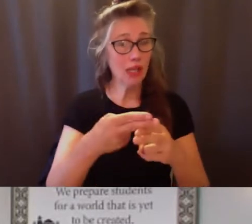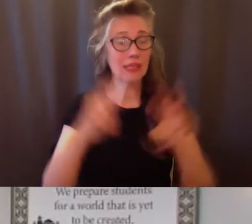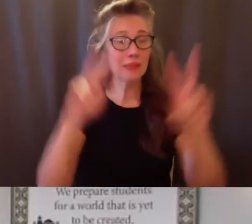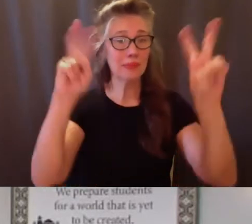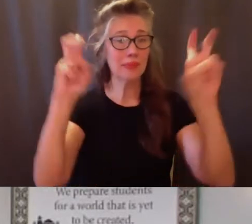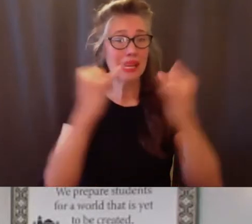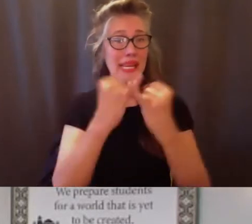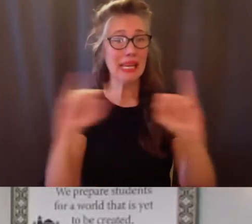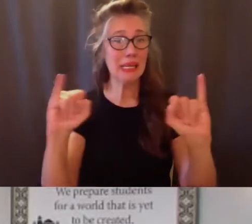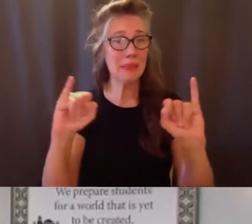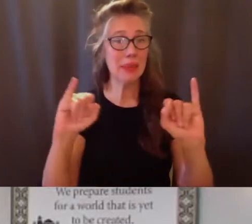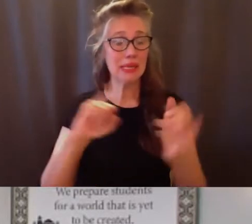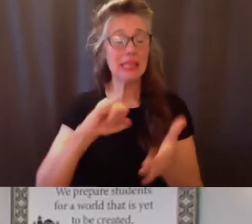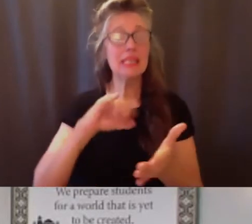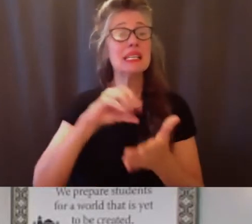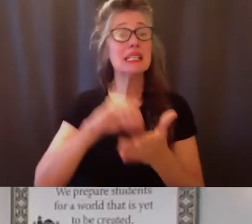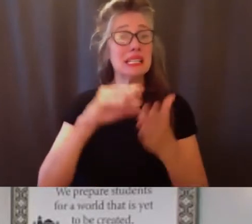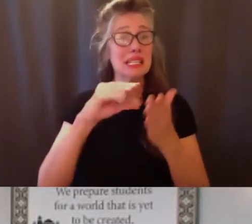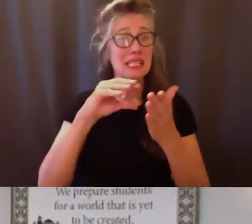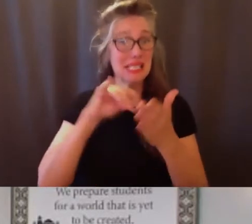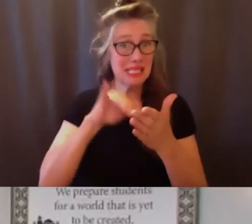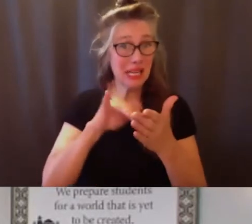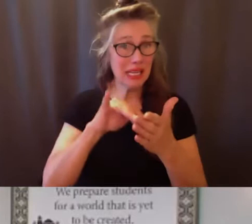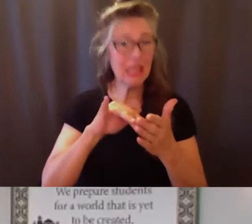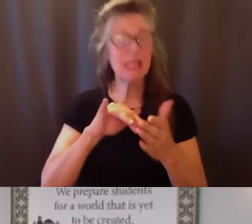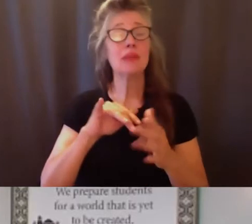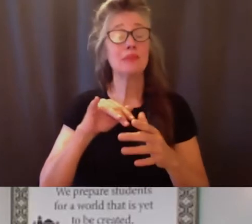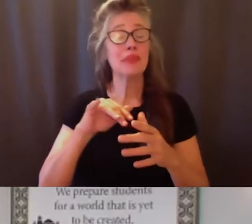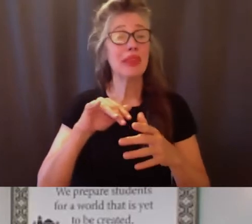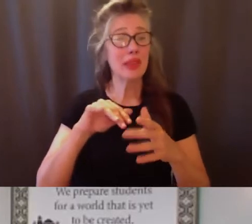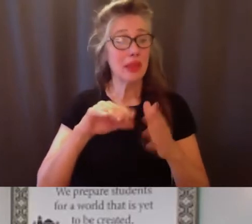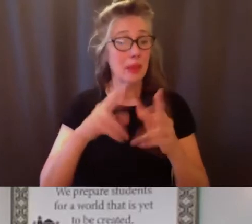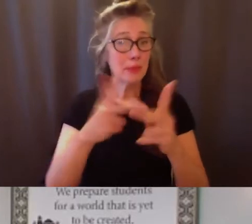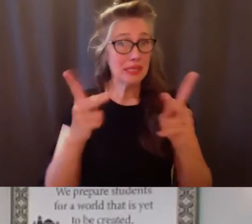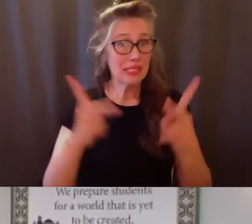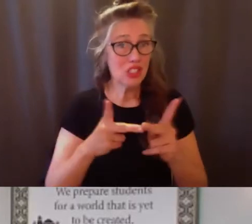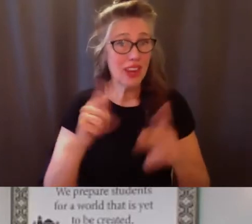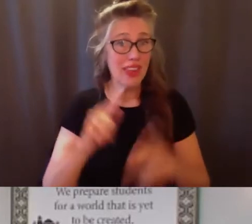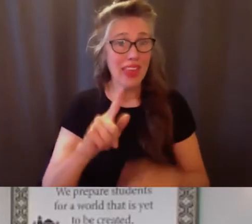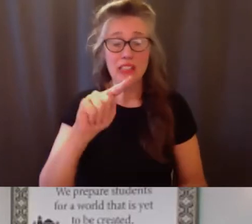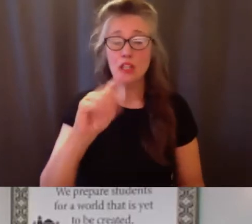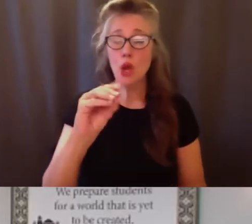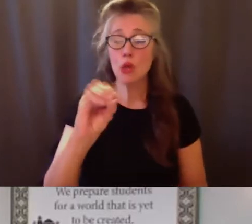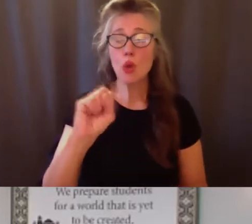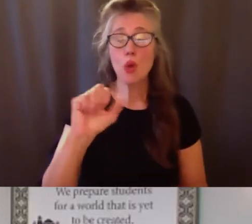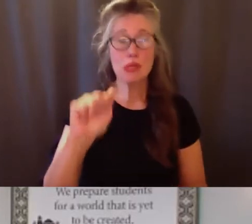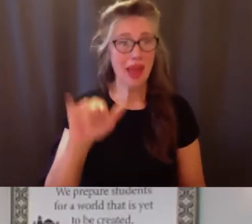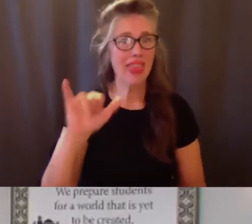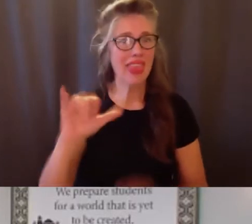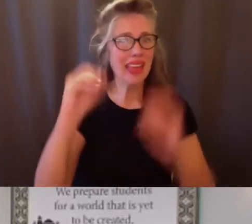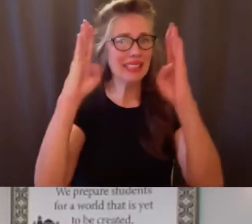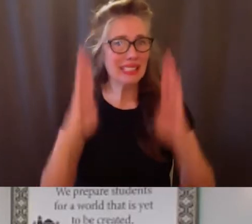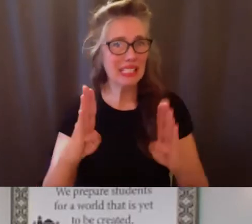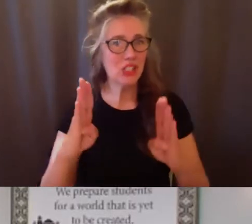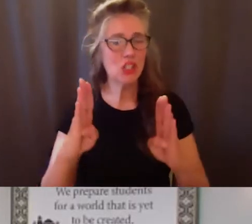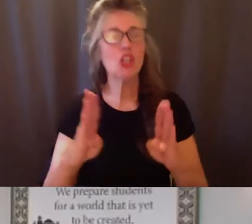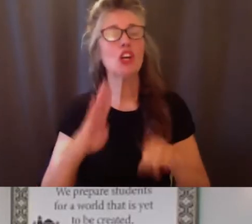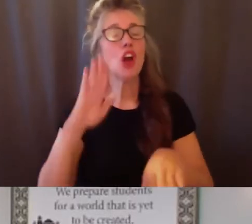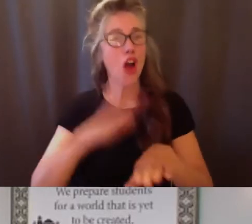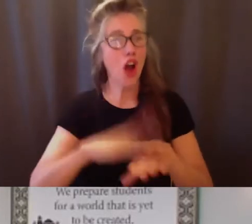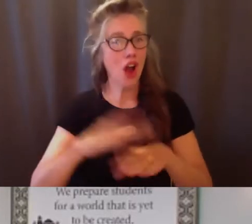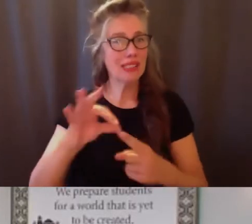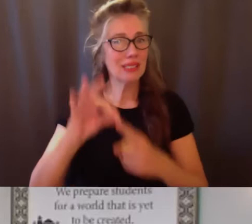It is a TOSA, a Teacher on Special Assignment. Ms. Munoz, thank you. And a second? Ms.